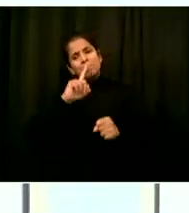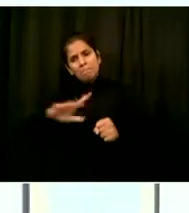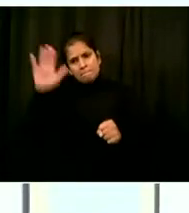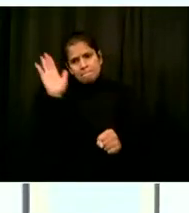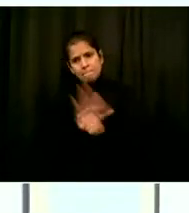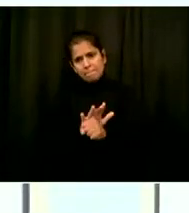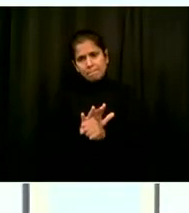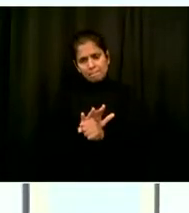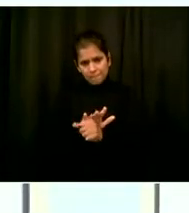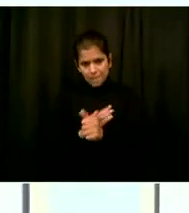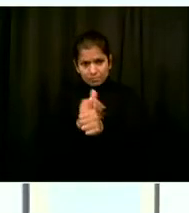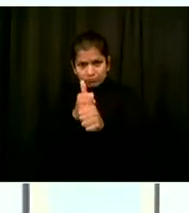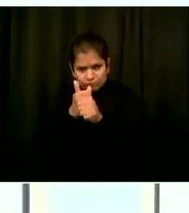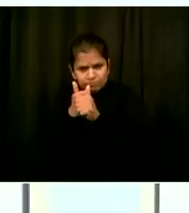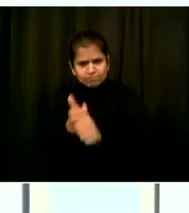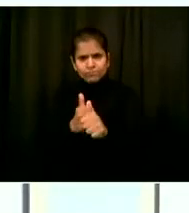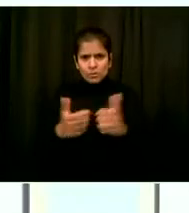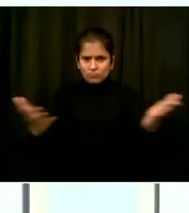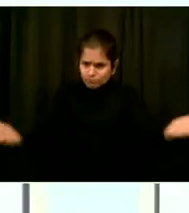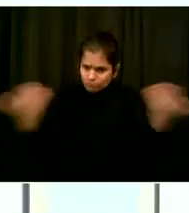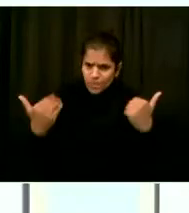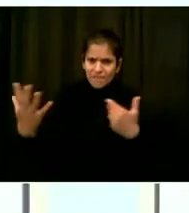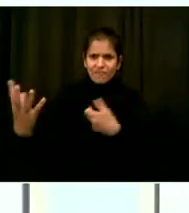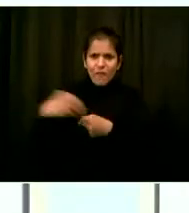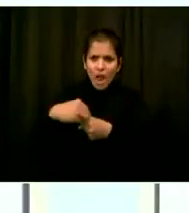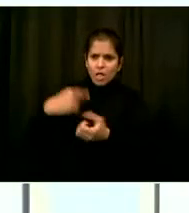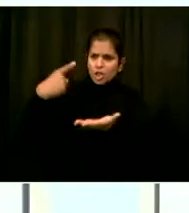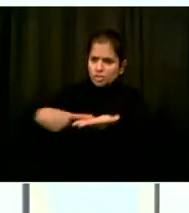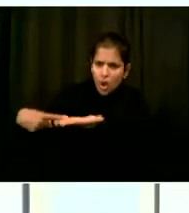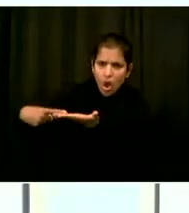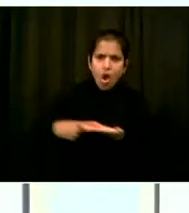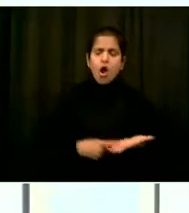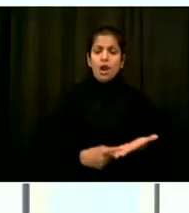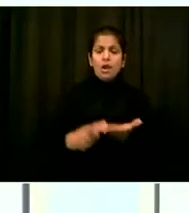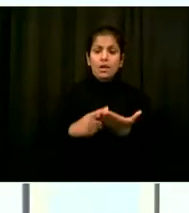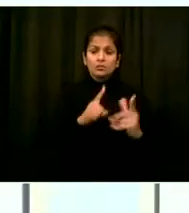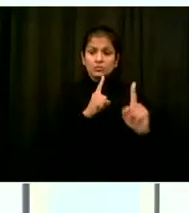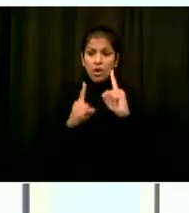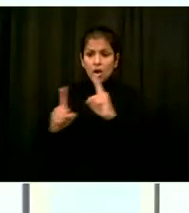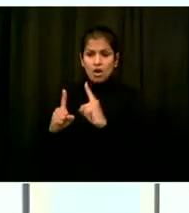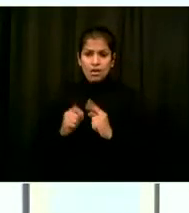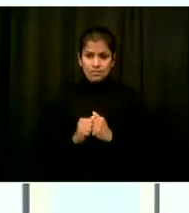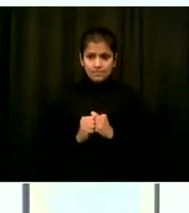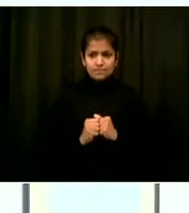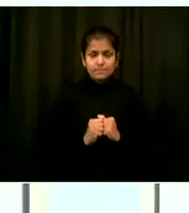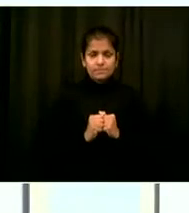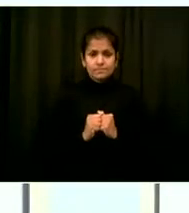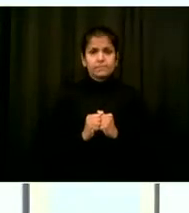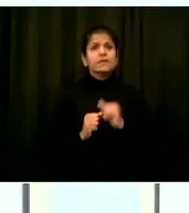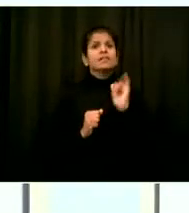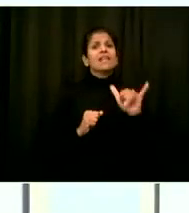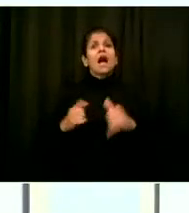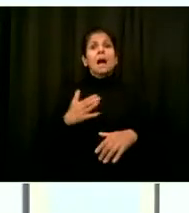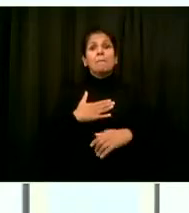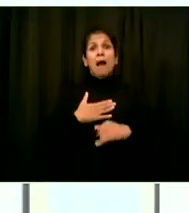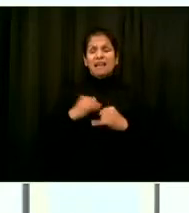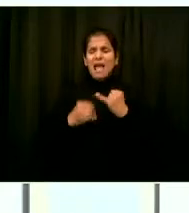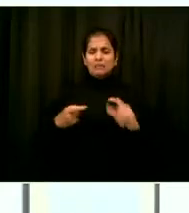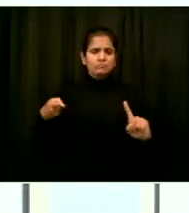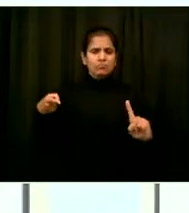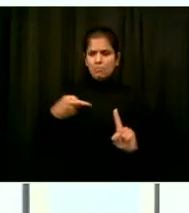engaging with um with all of them and then the final thing that I'll just say briefly with respect to uh sources of